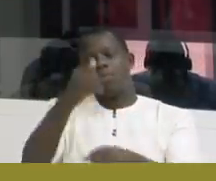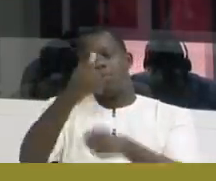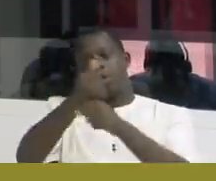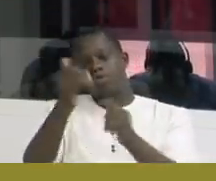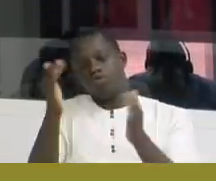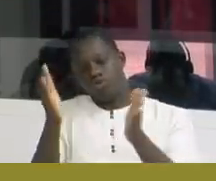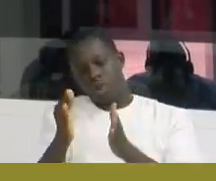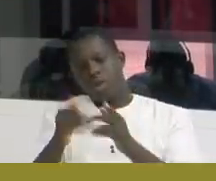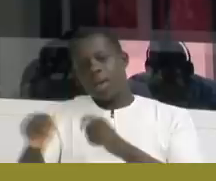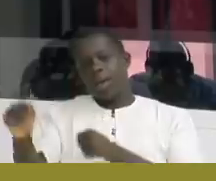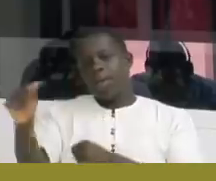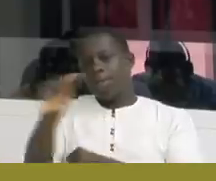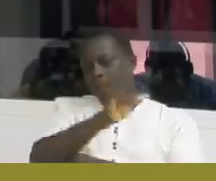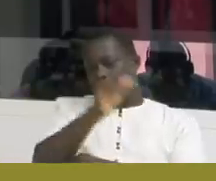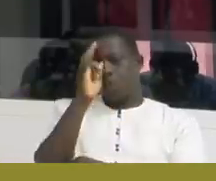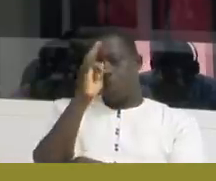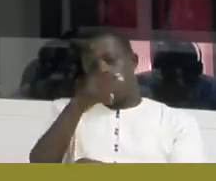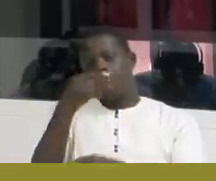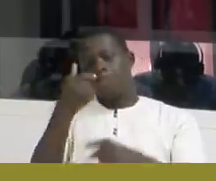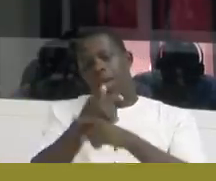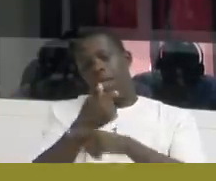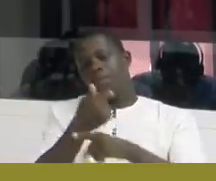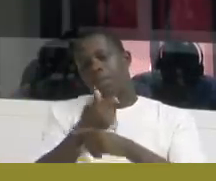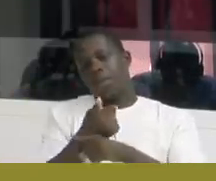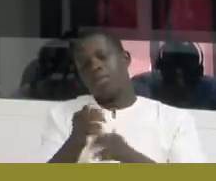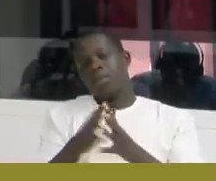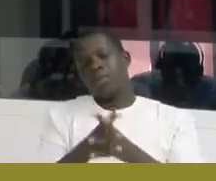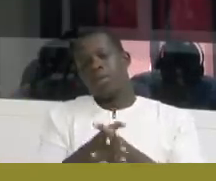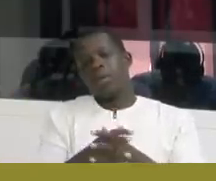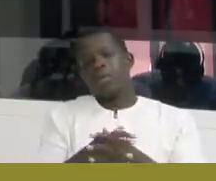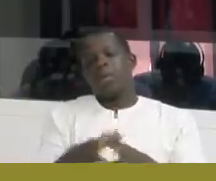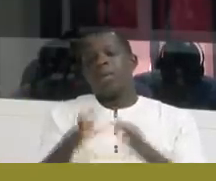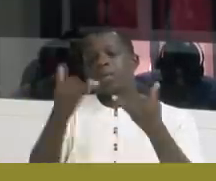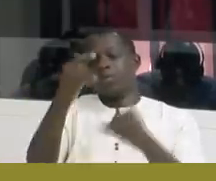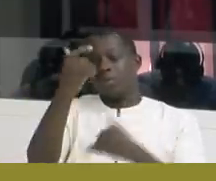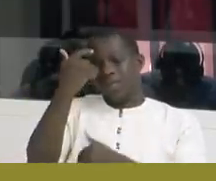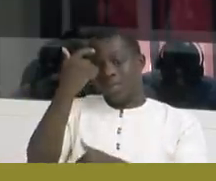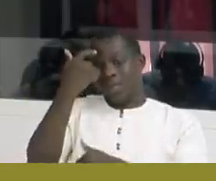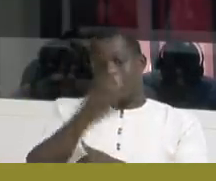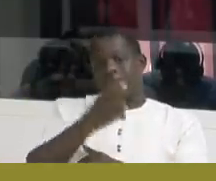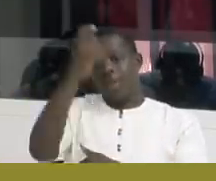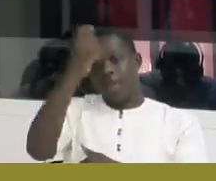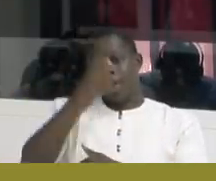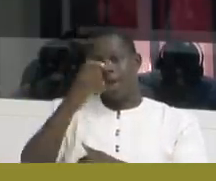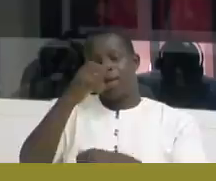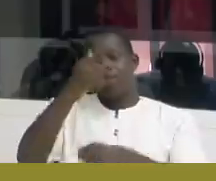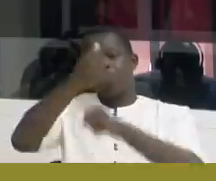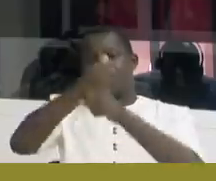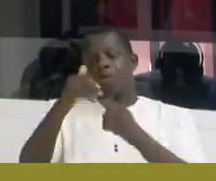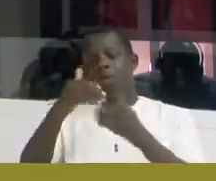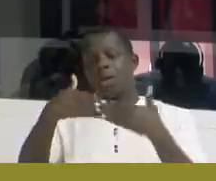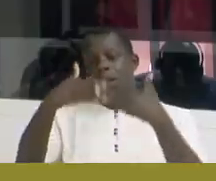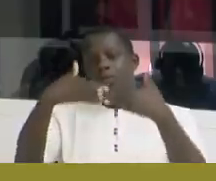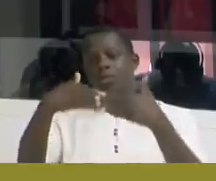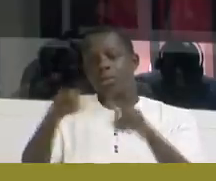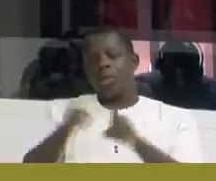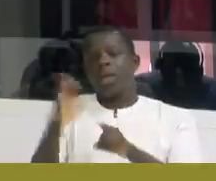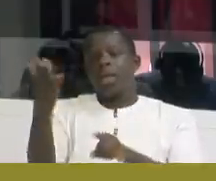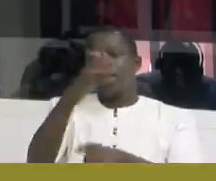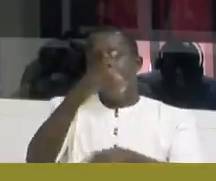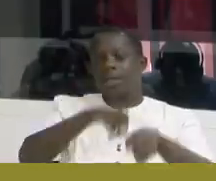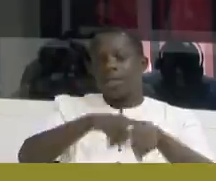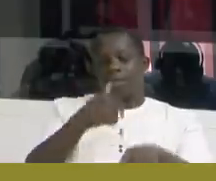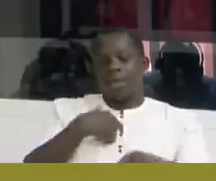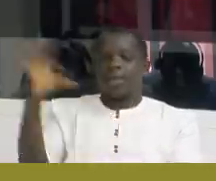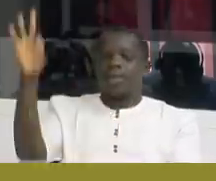You think that is not extreme anger, that is measured action. That's what you think. Wherever I travel in the world, if